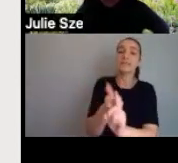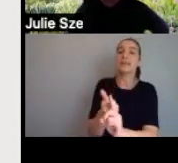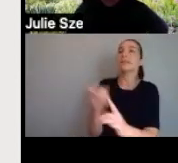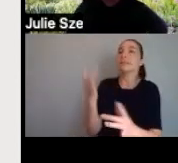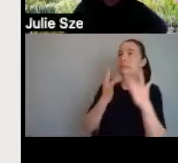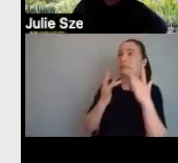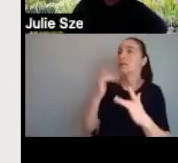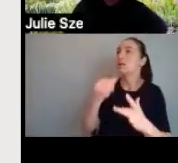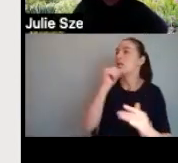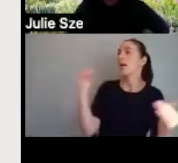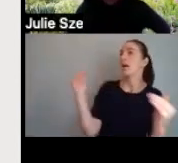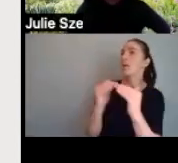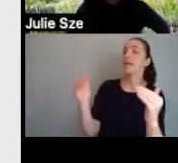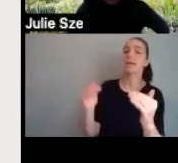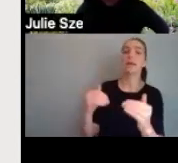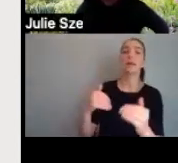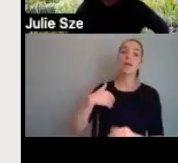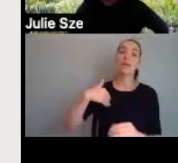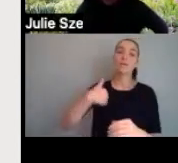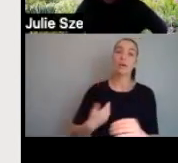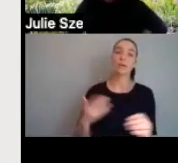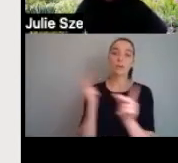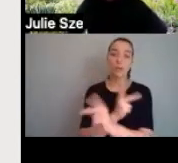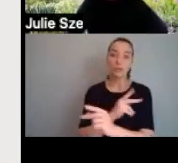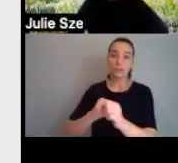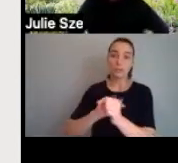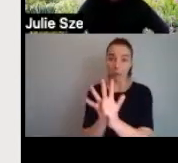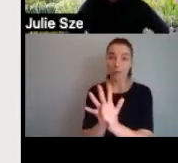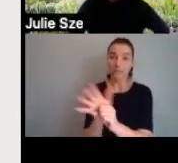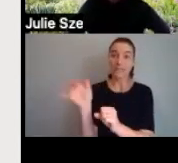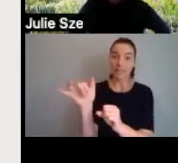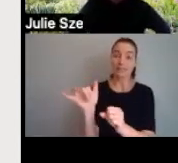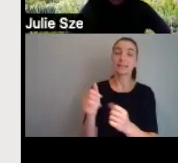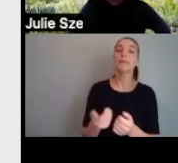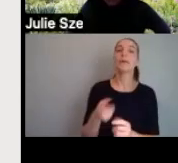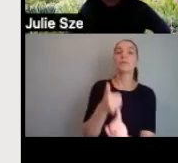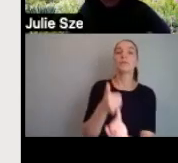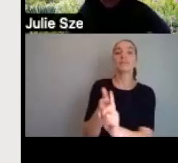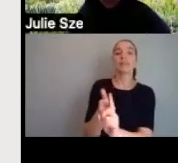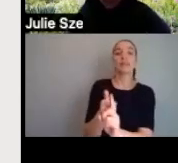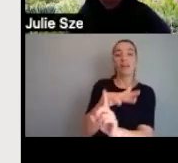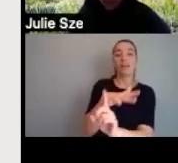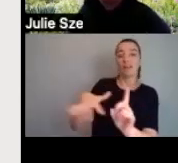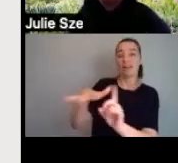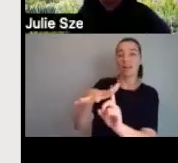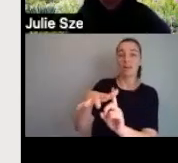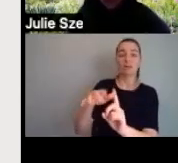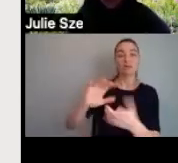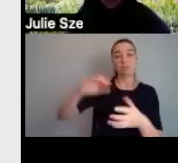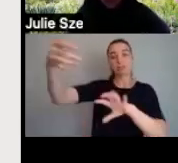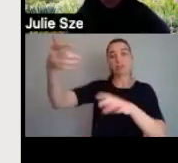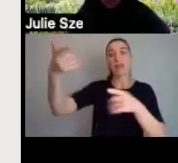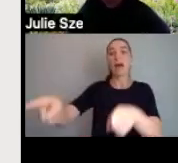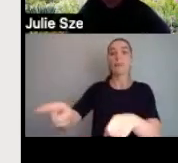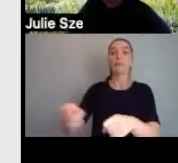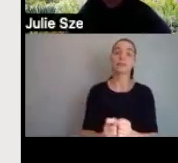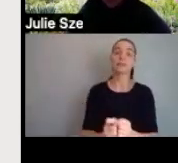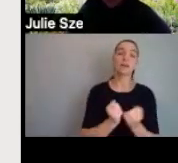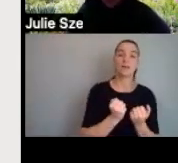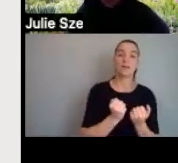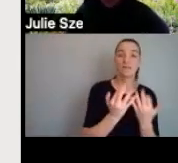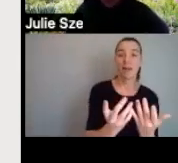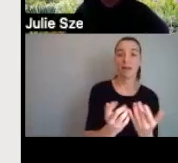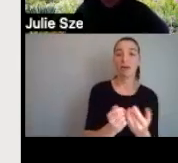worse under COVID. The climate crisis, um, has come home in the shape of hurricanes, heat waves, and wildfires, and the old political